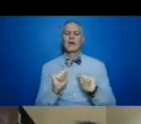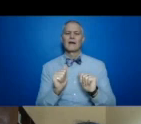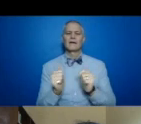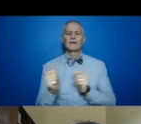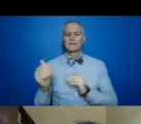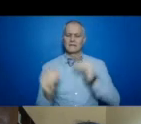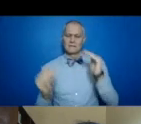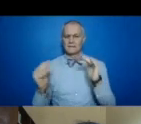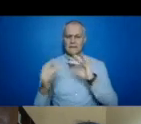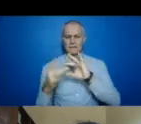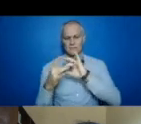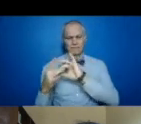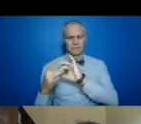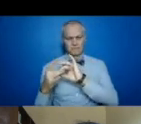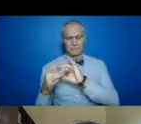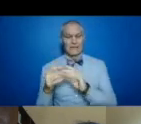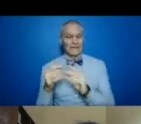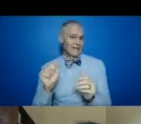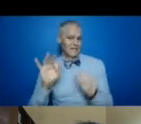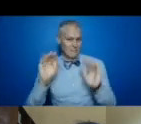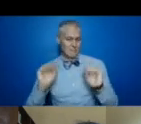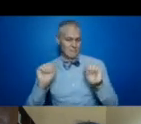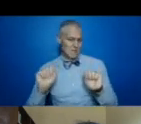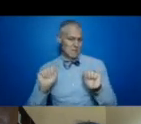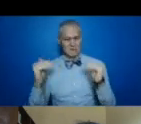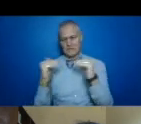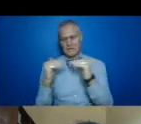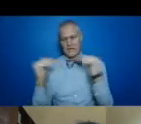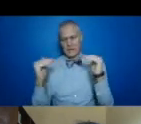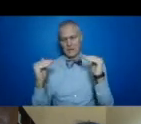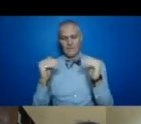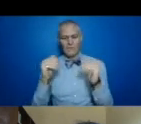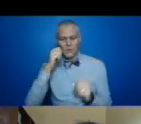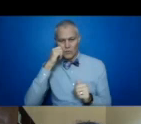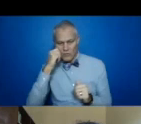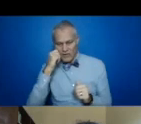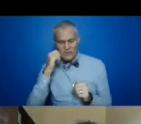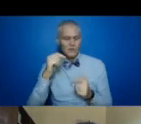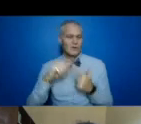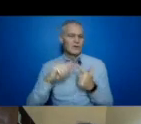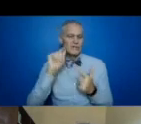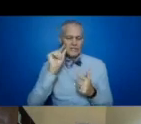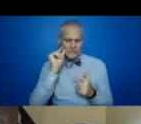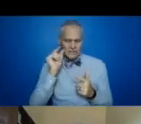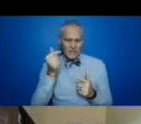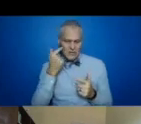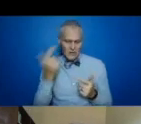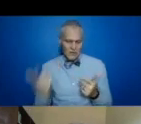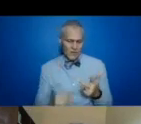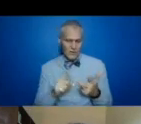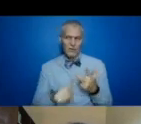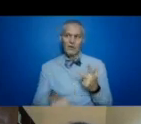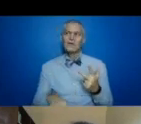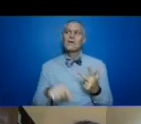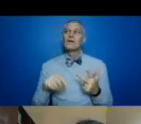reconciliation and, if possible, equity in racialized, in gendered, and ethnicized spaces